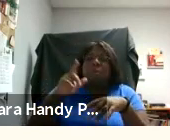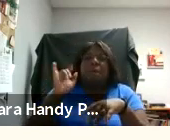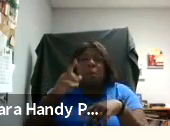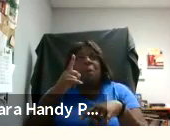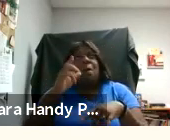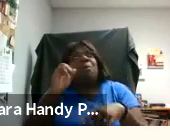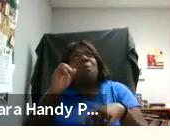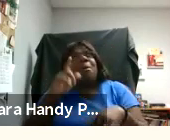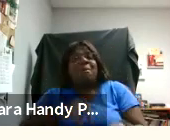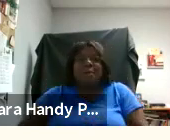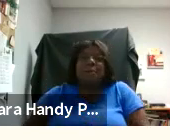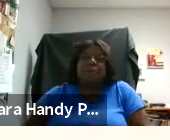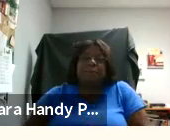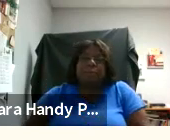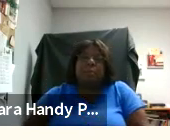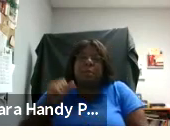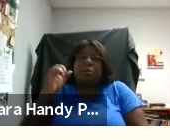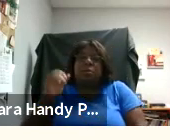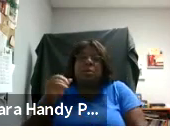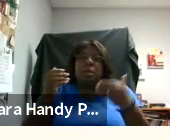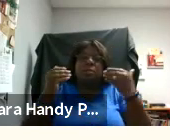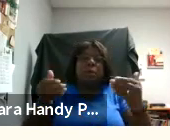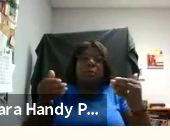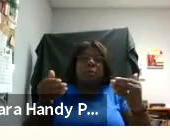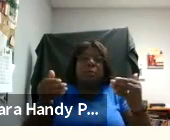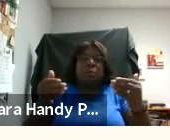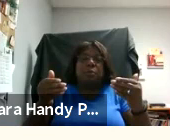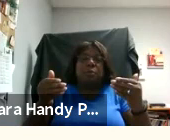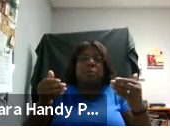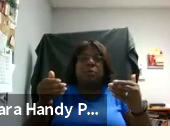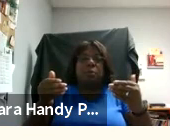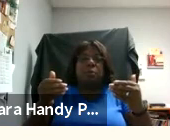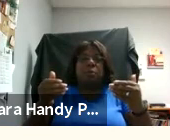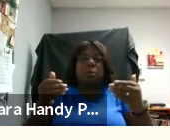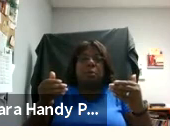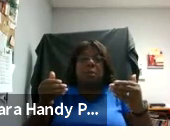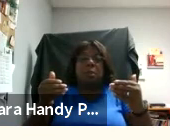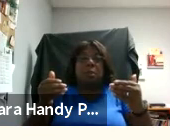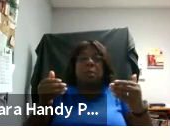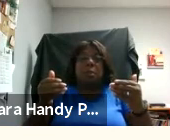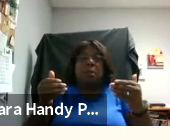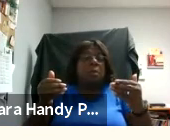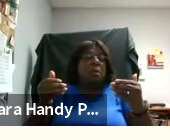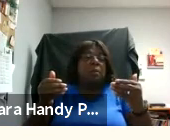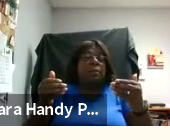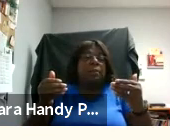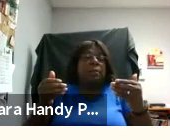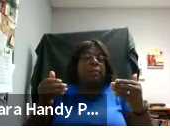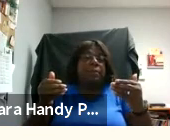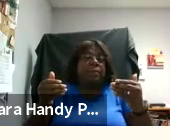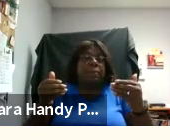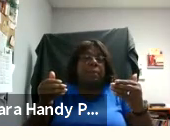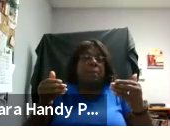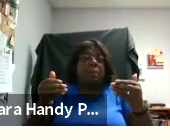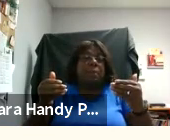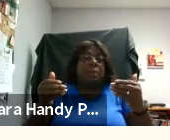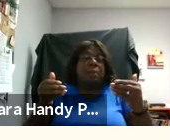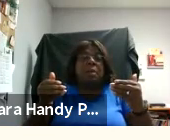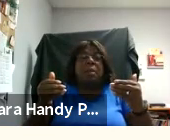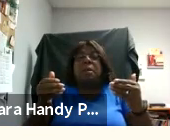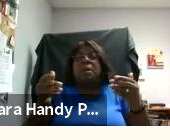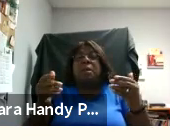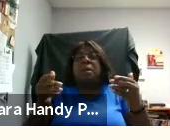right. So let's move on to, I don't have the statistics up there. So let's talk about